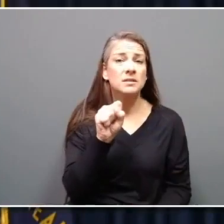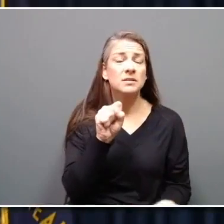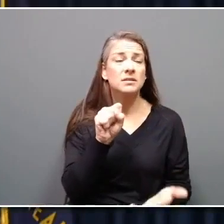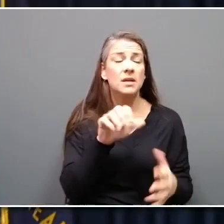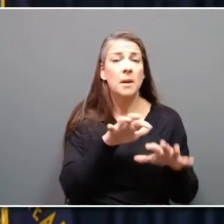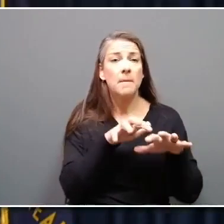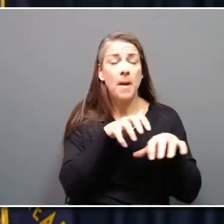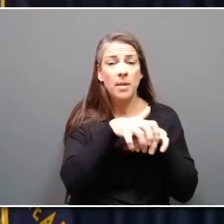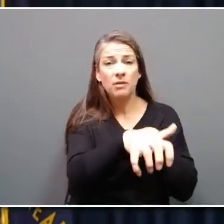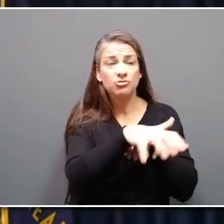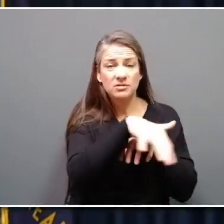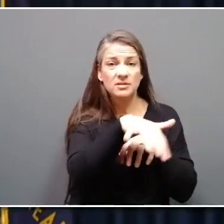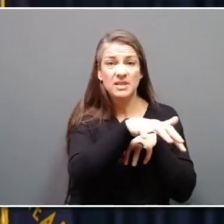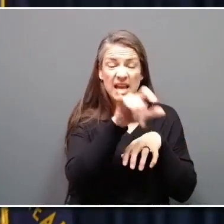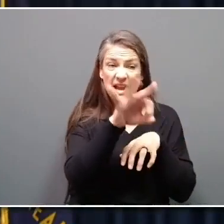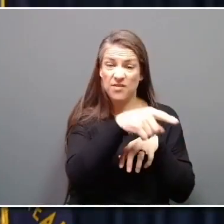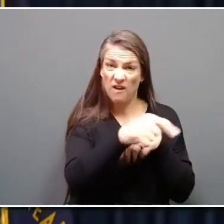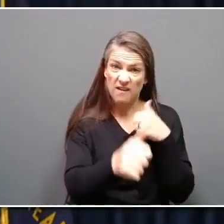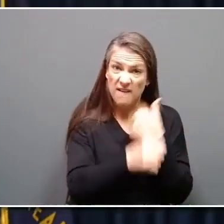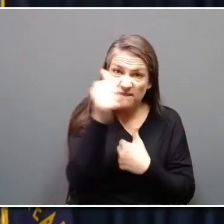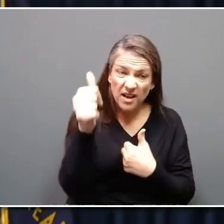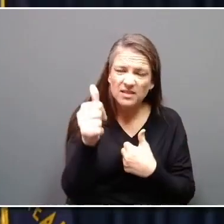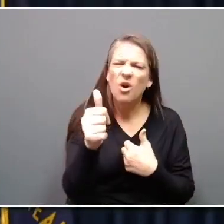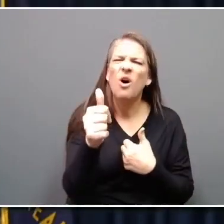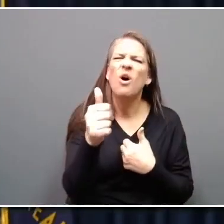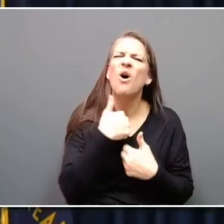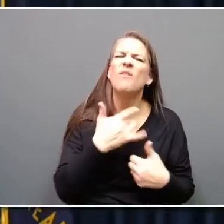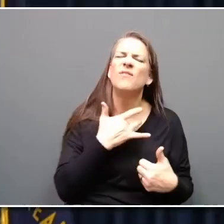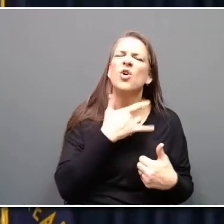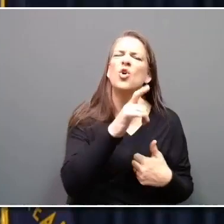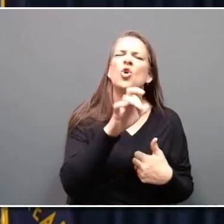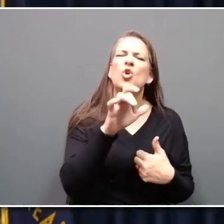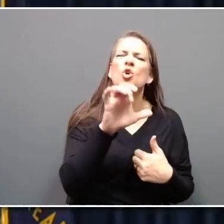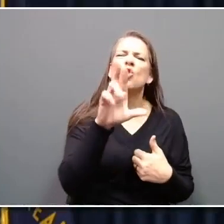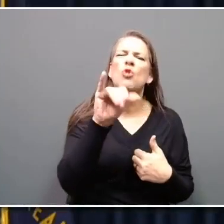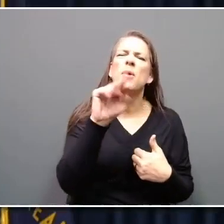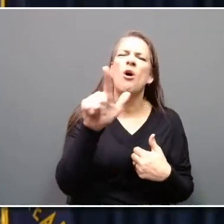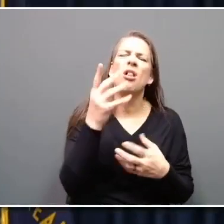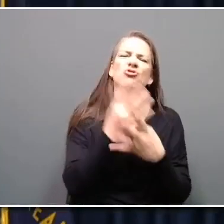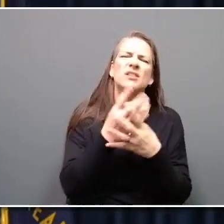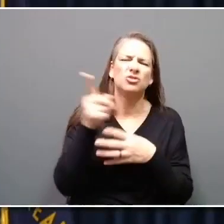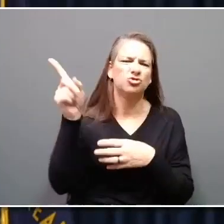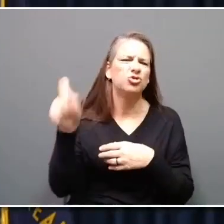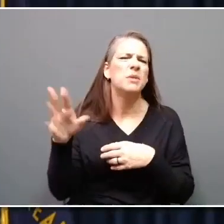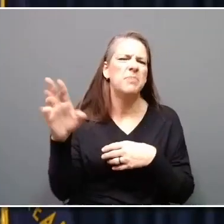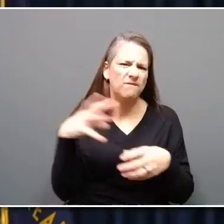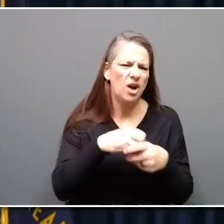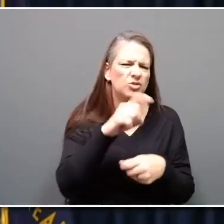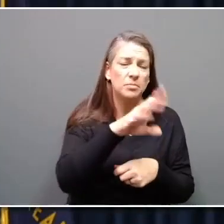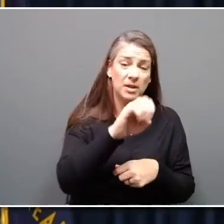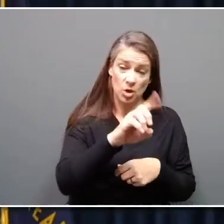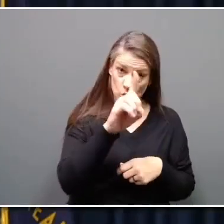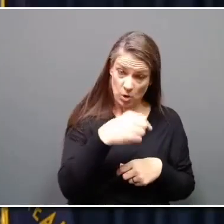I absolutely believe that the criminal justice system ought to be involved. Do I believe that there need to be